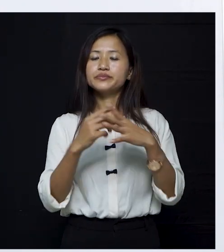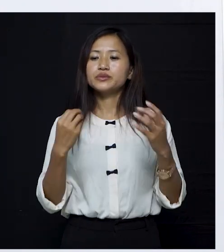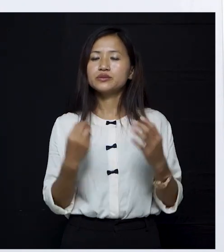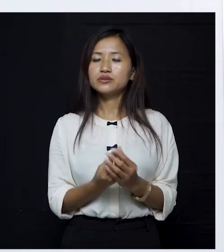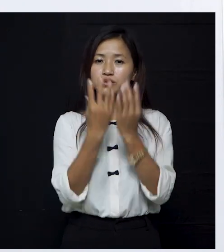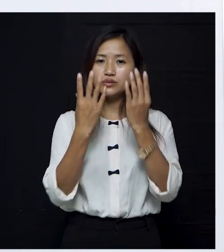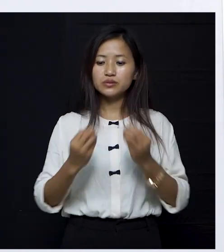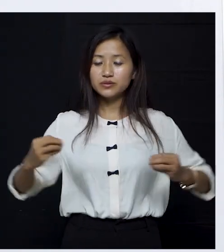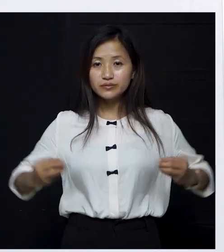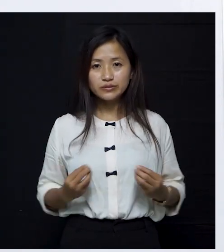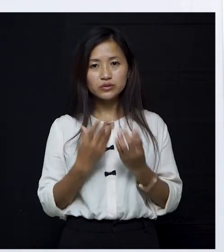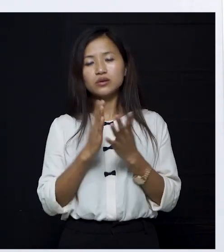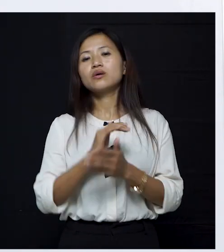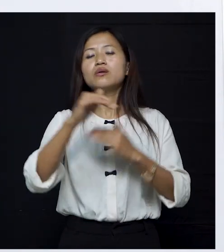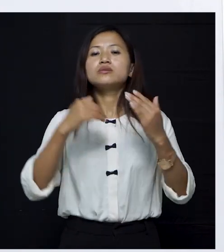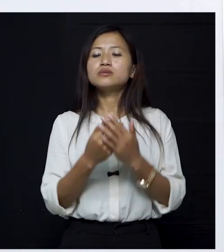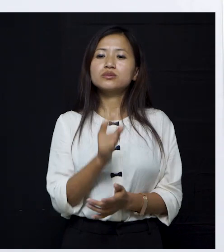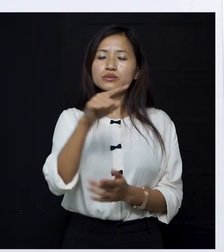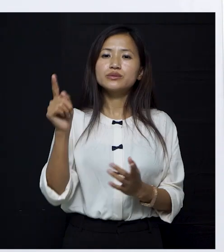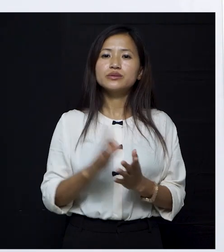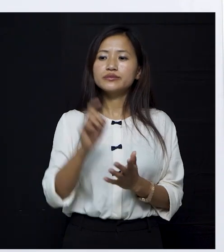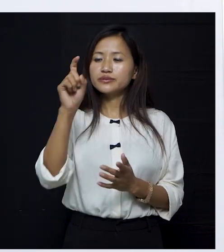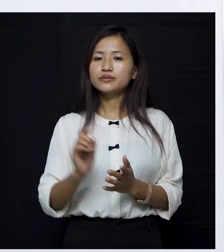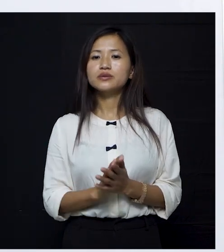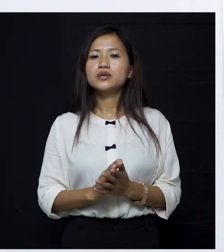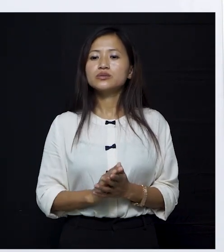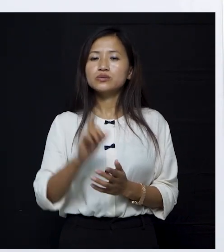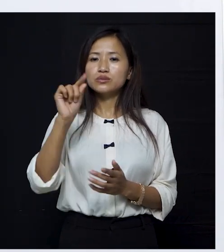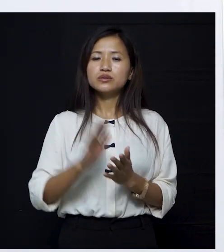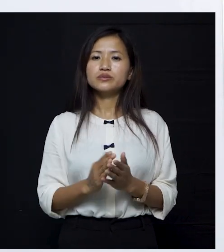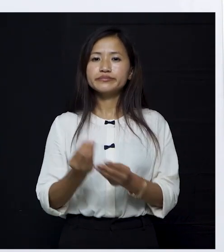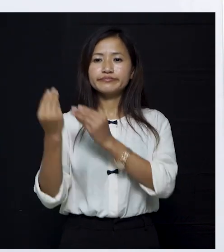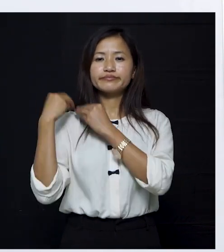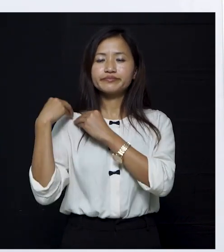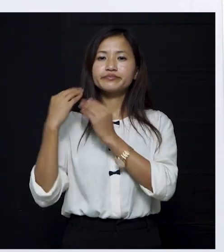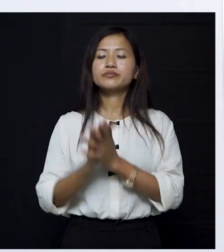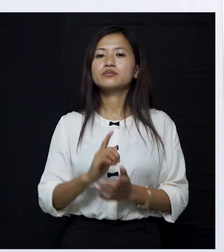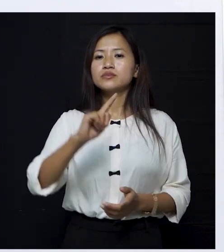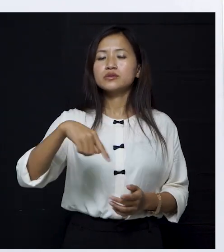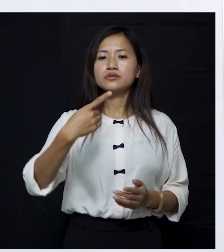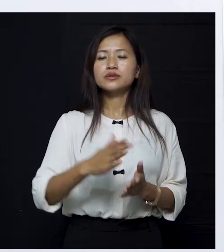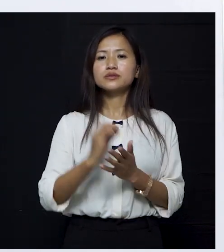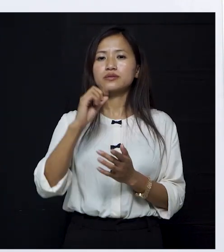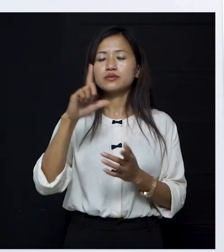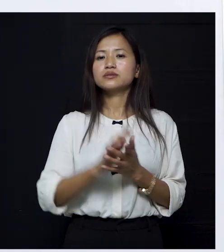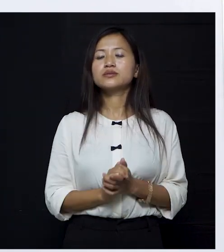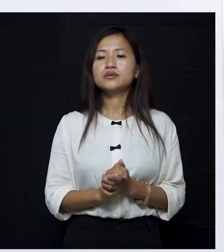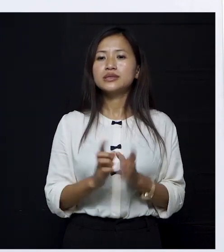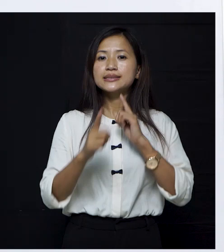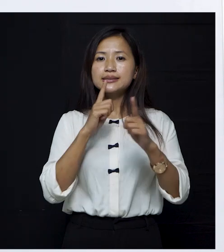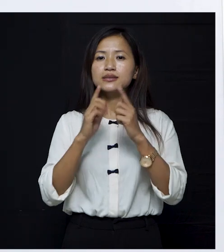enjoy those rights, the consumers also, we need to do our duties. So in the next session, we will